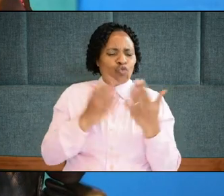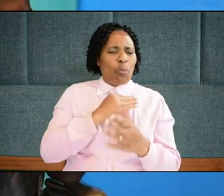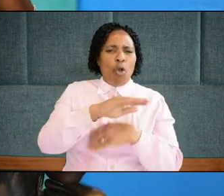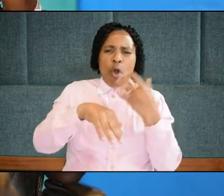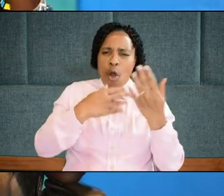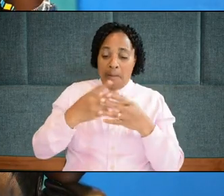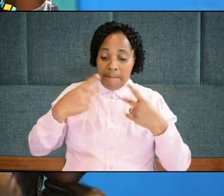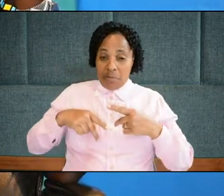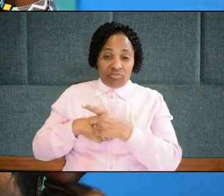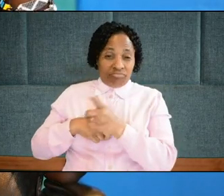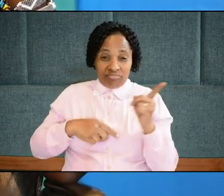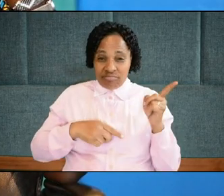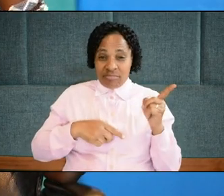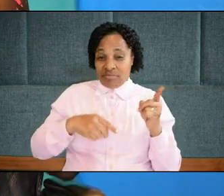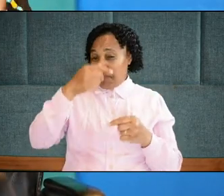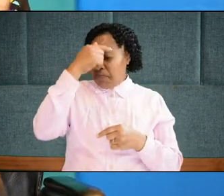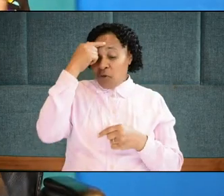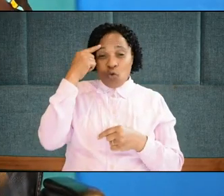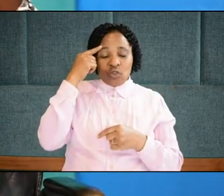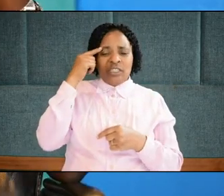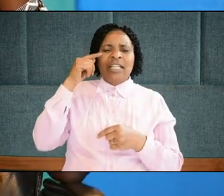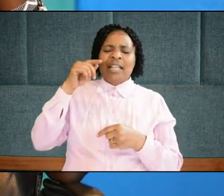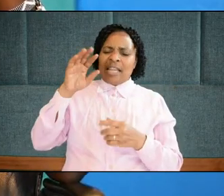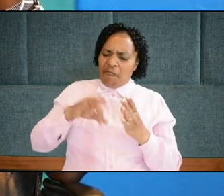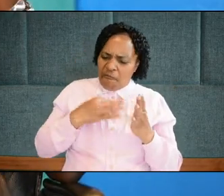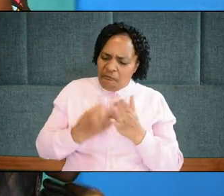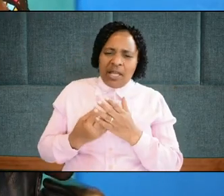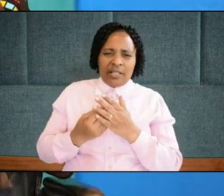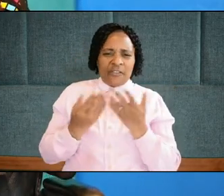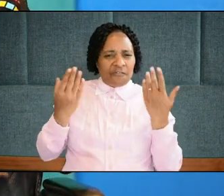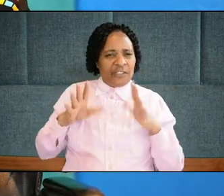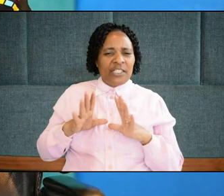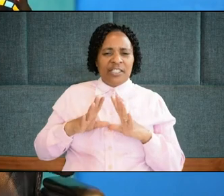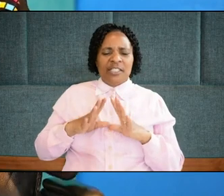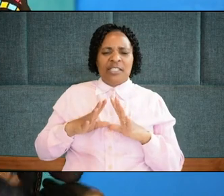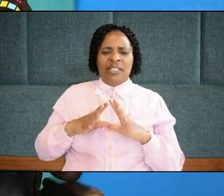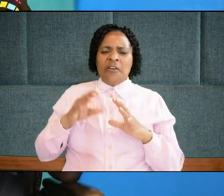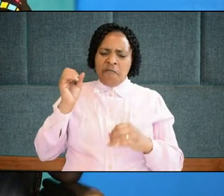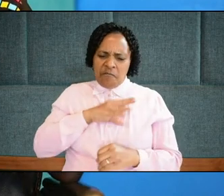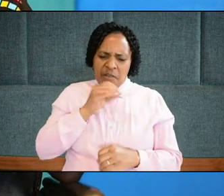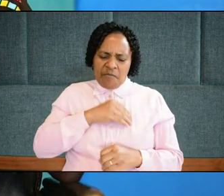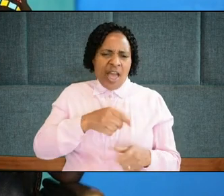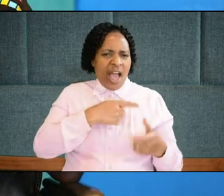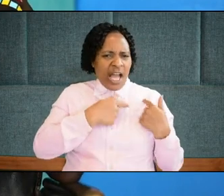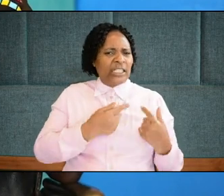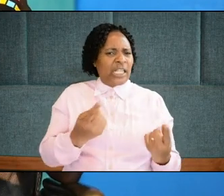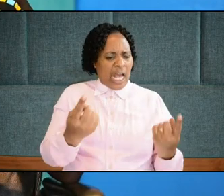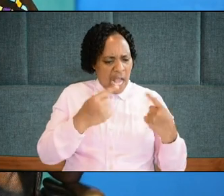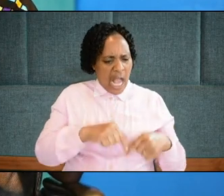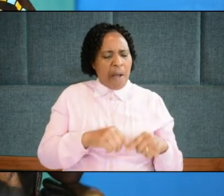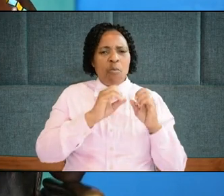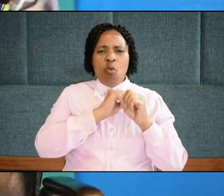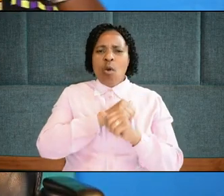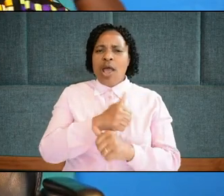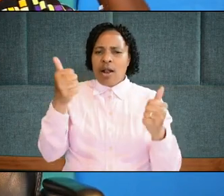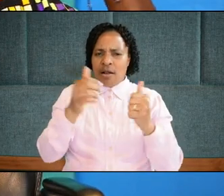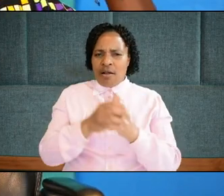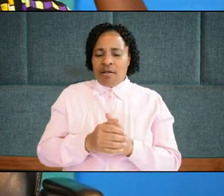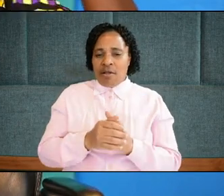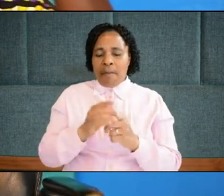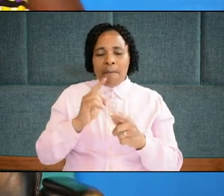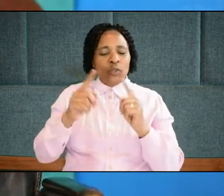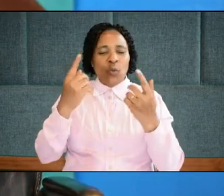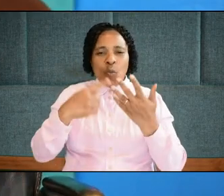people because they have failed. That is, fear has been struck in their hearts. And what happens is that